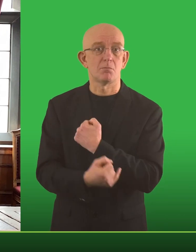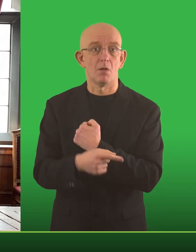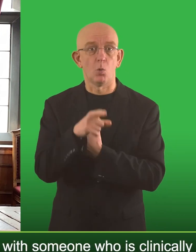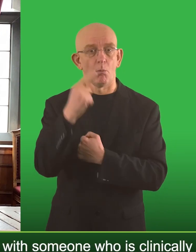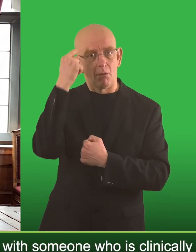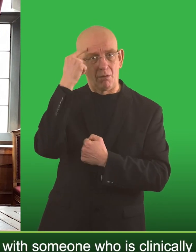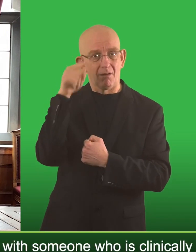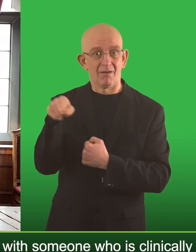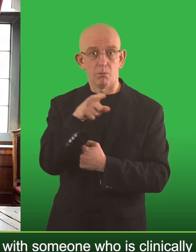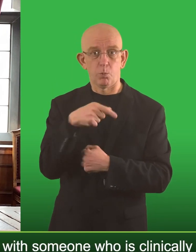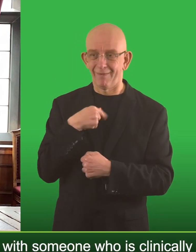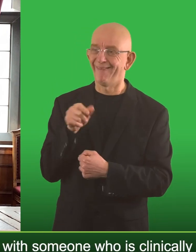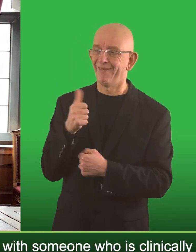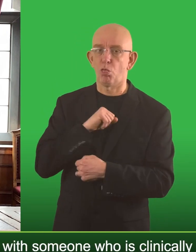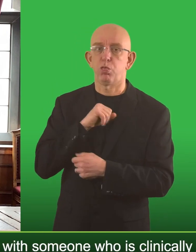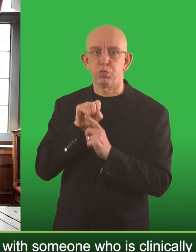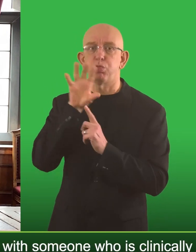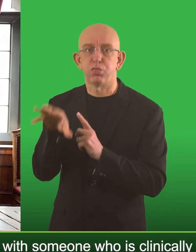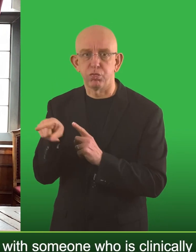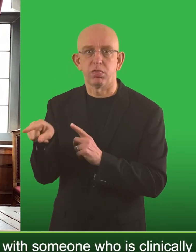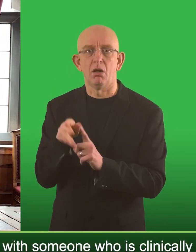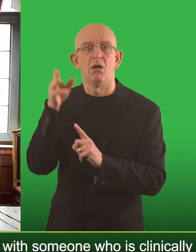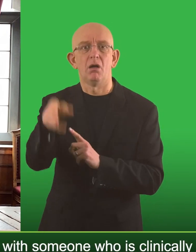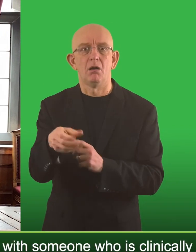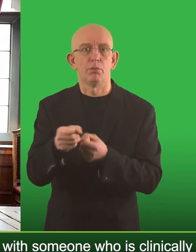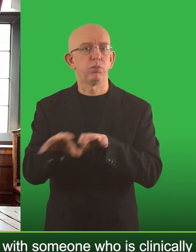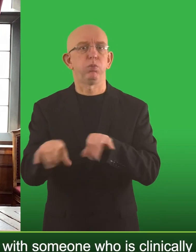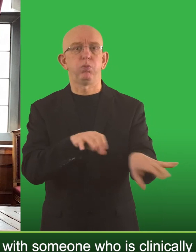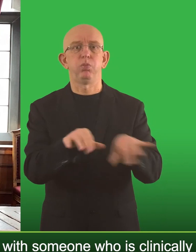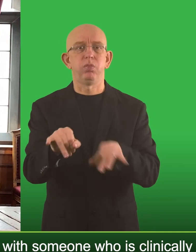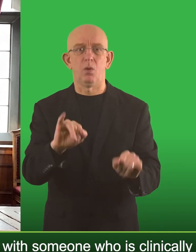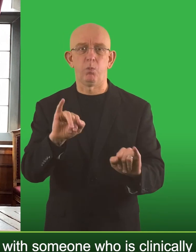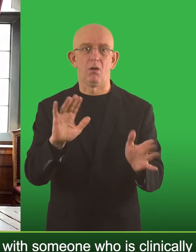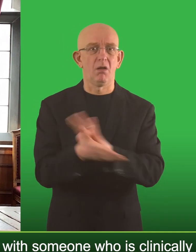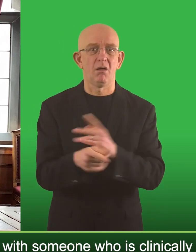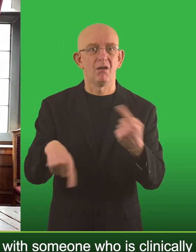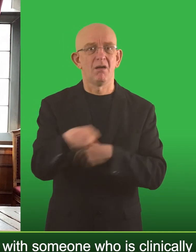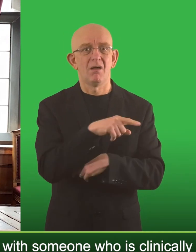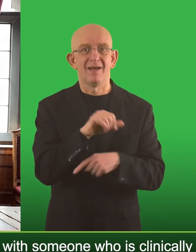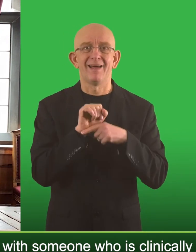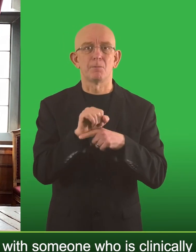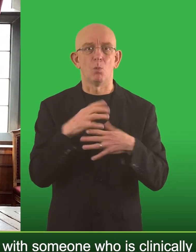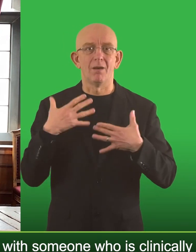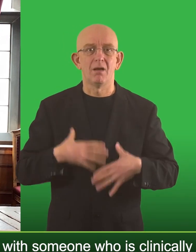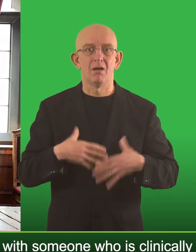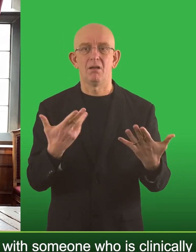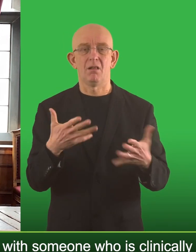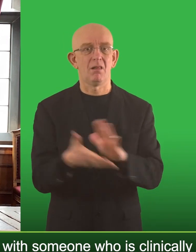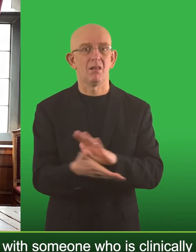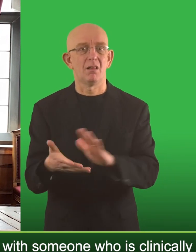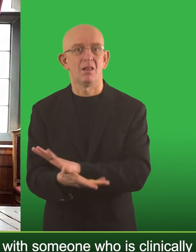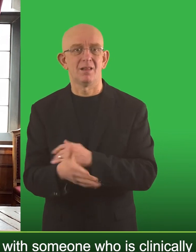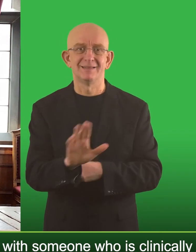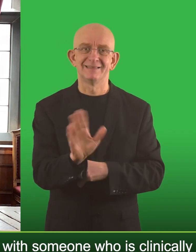vulnerable. It's worth being particularly mindful if you live with someone who is clinically extremely vulnerable, i.e. those who are